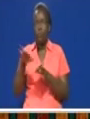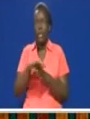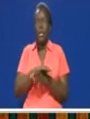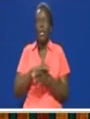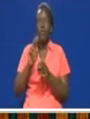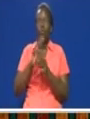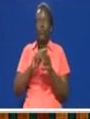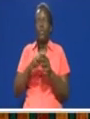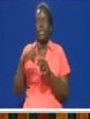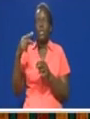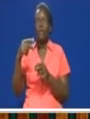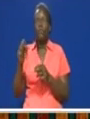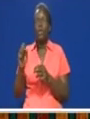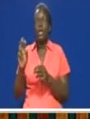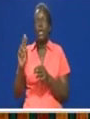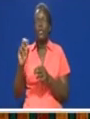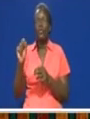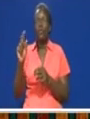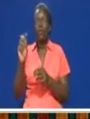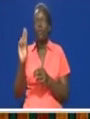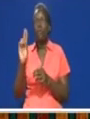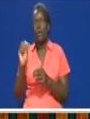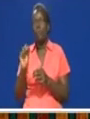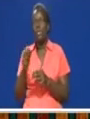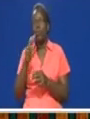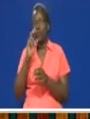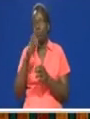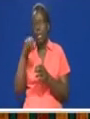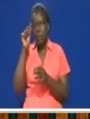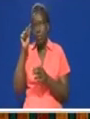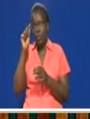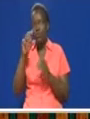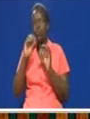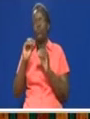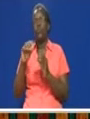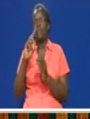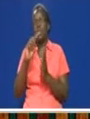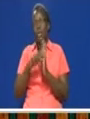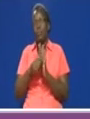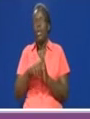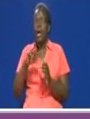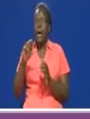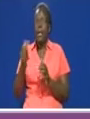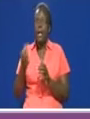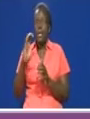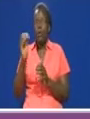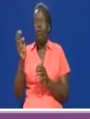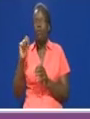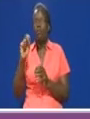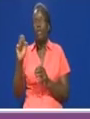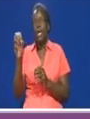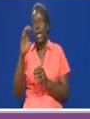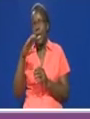or idioms, and you should be in a position to do that. Another common area in grammar